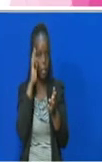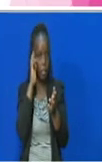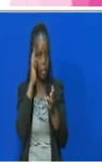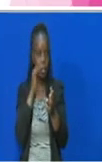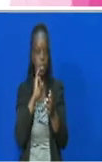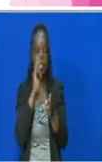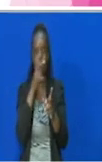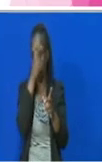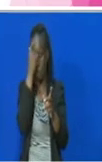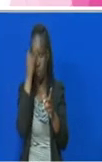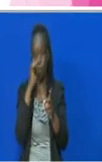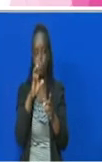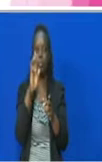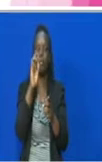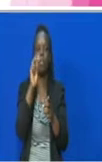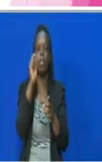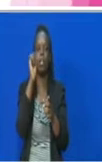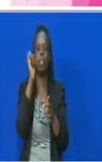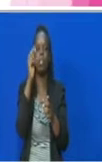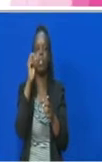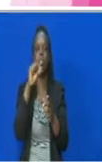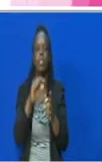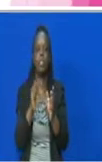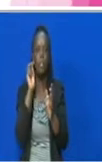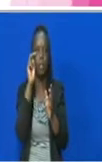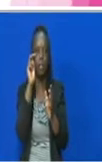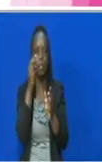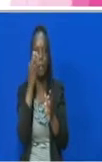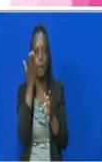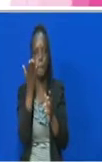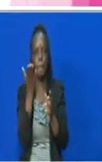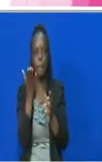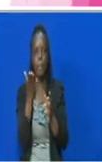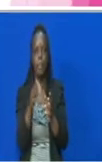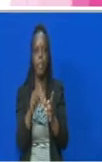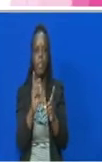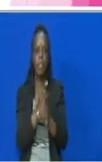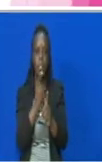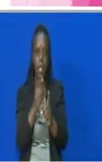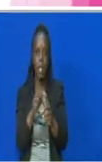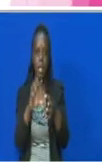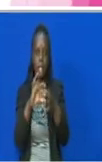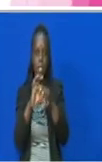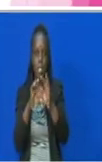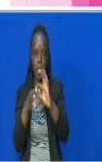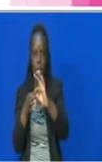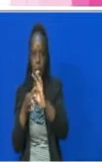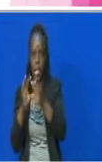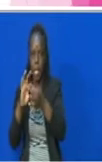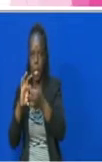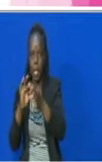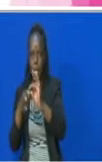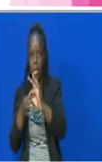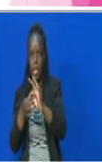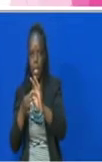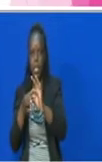rusting. As you can be able to see on your screen there is a chain there,